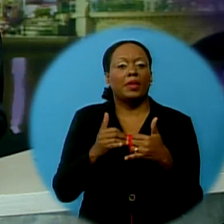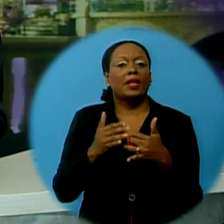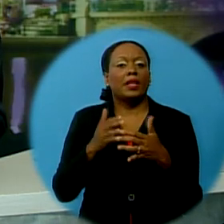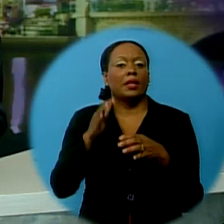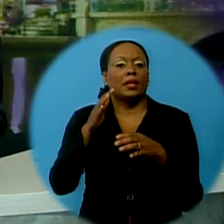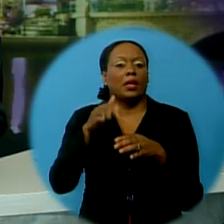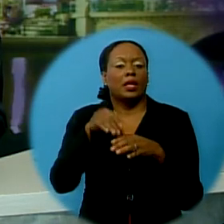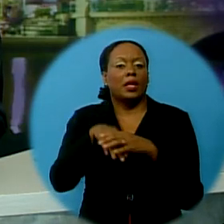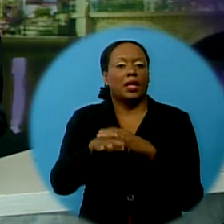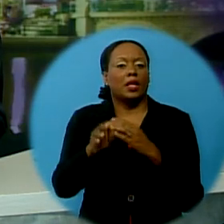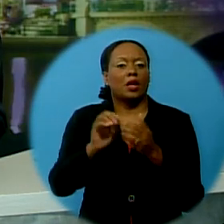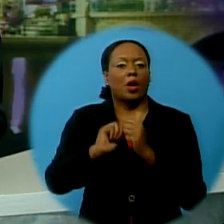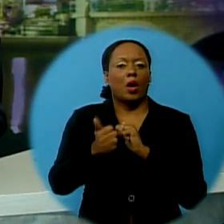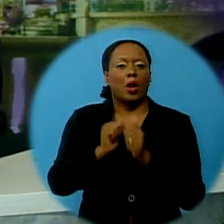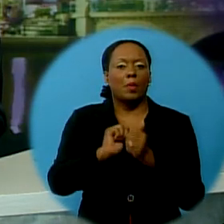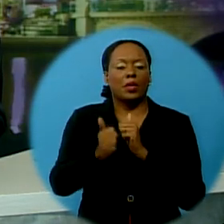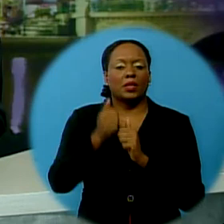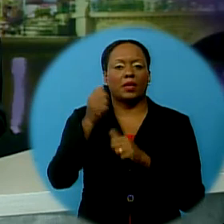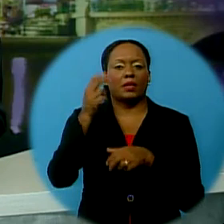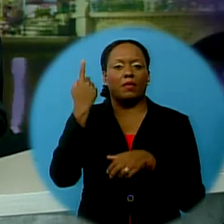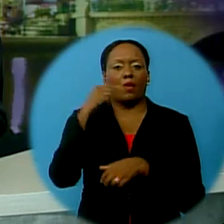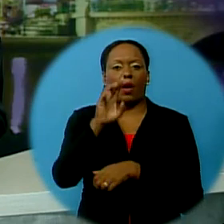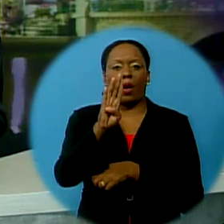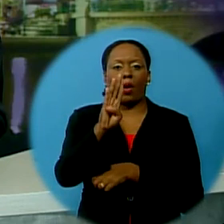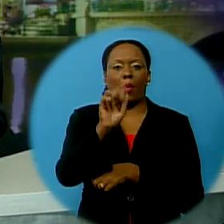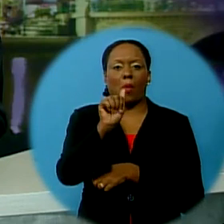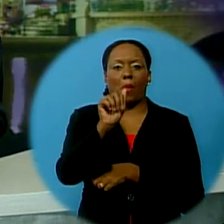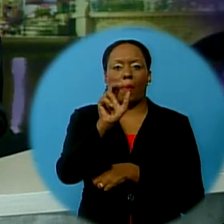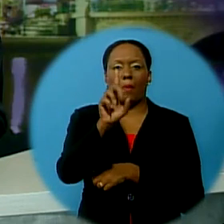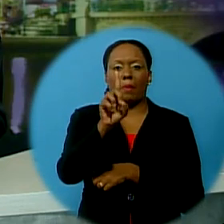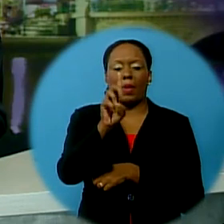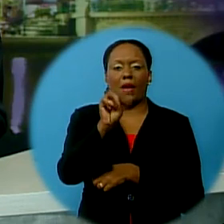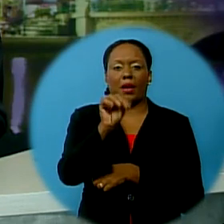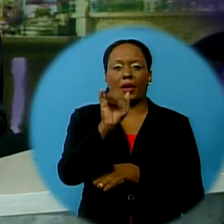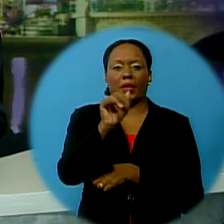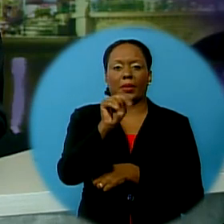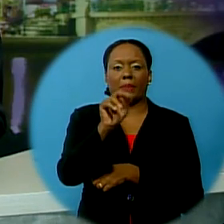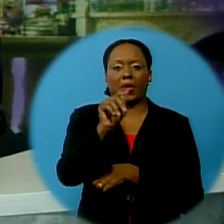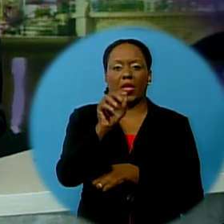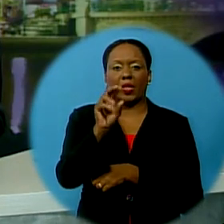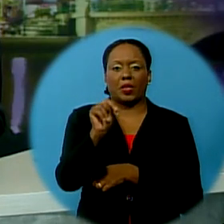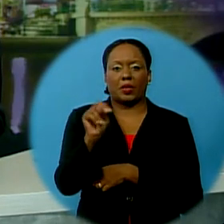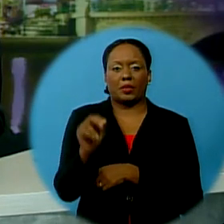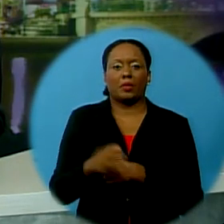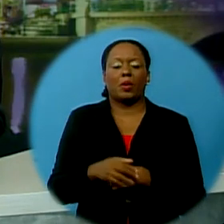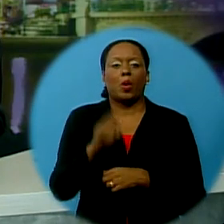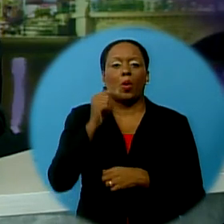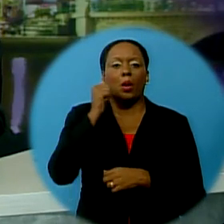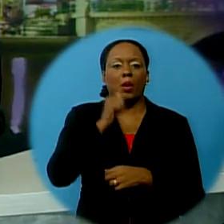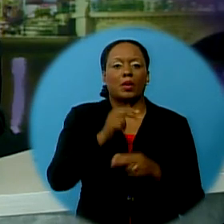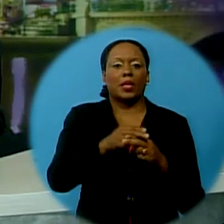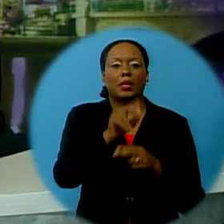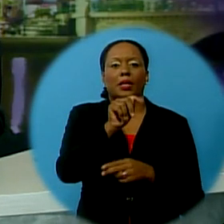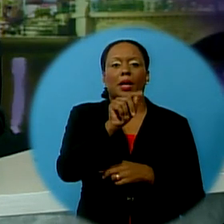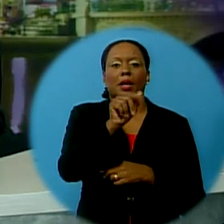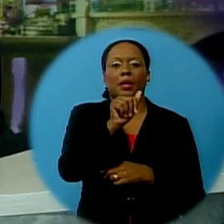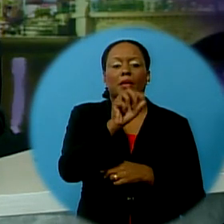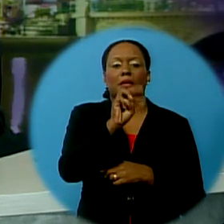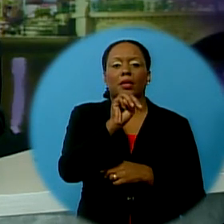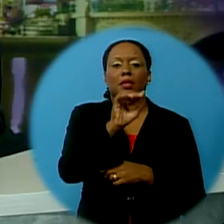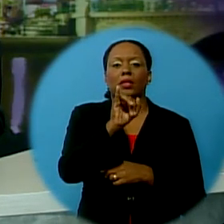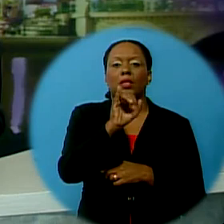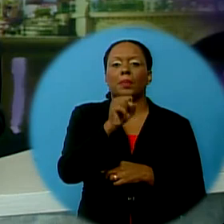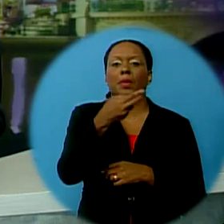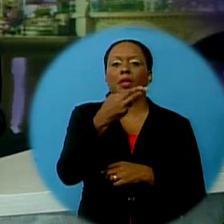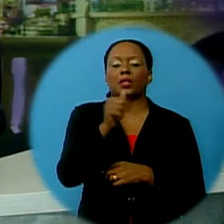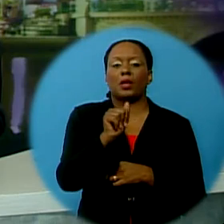David King Memorial Interclub Badminton Tournament. Playing at the Wildy Gym, Tamisha Williams got the better of Amanda Haywood of Juniors A